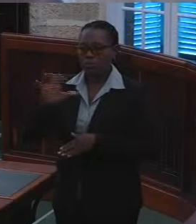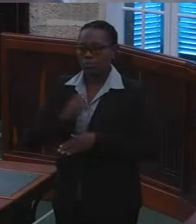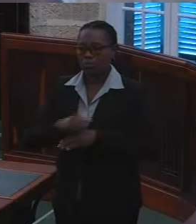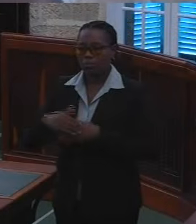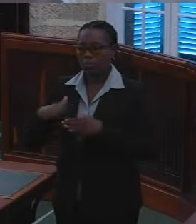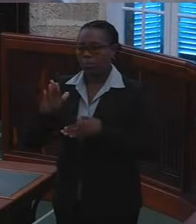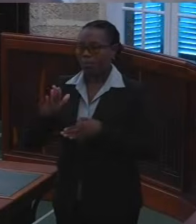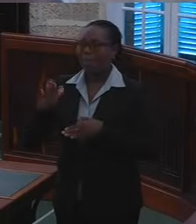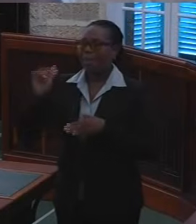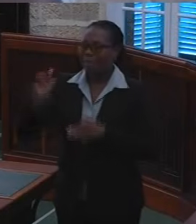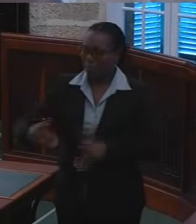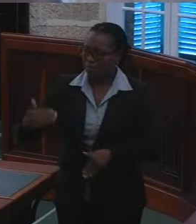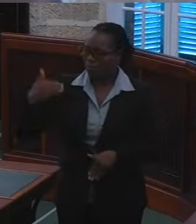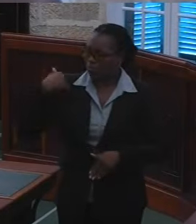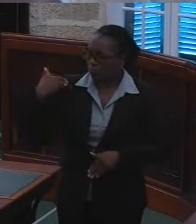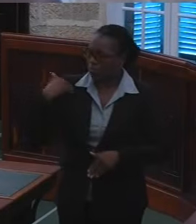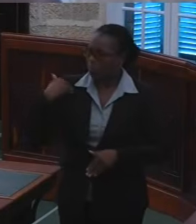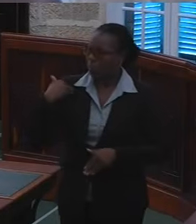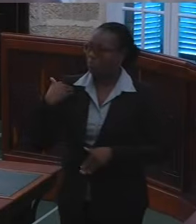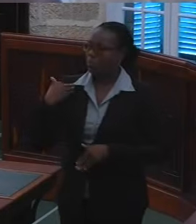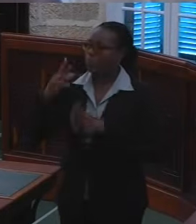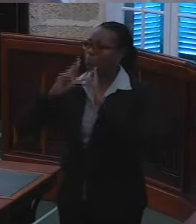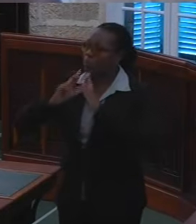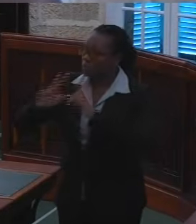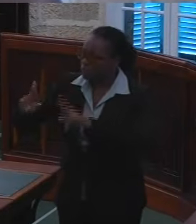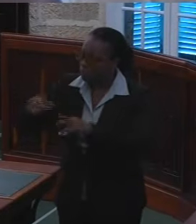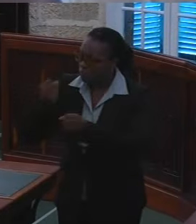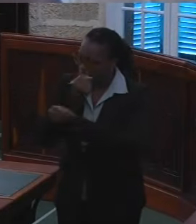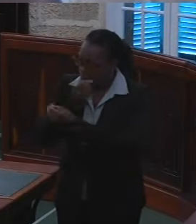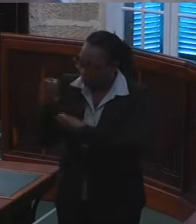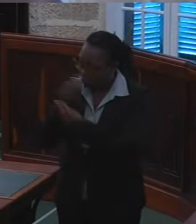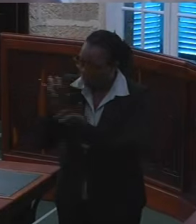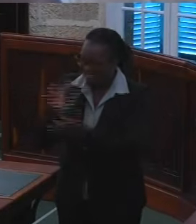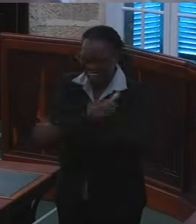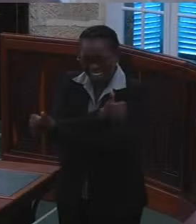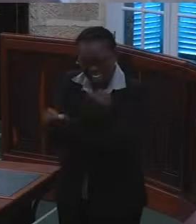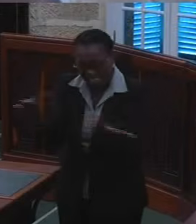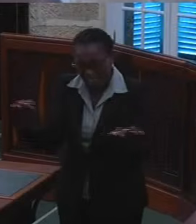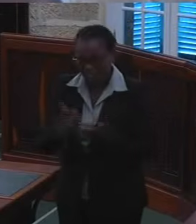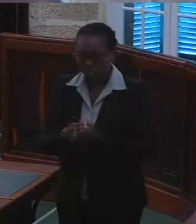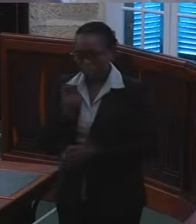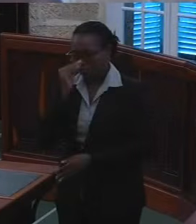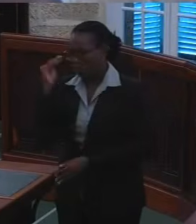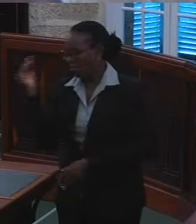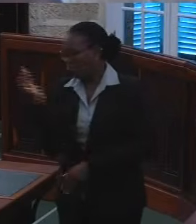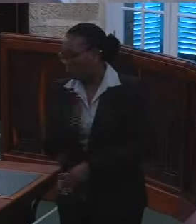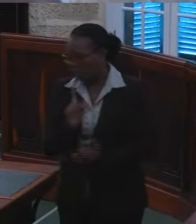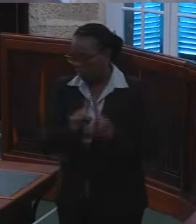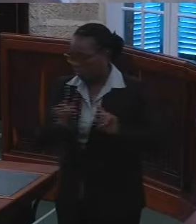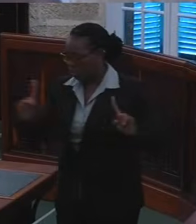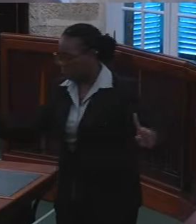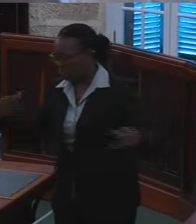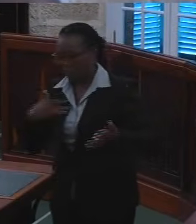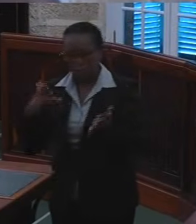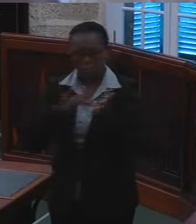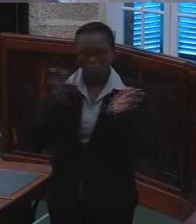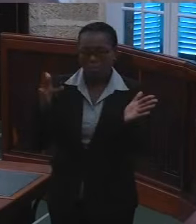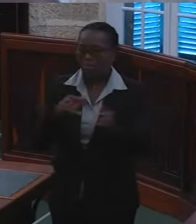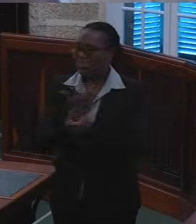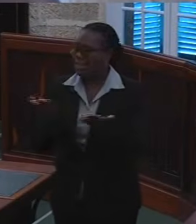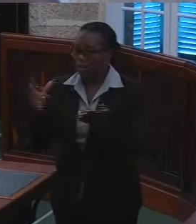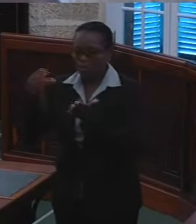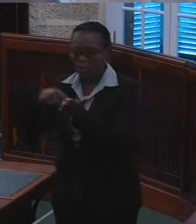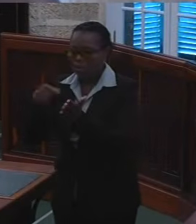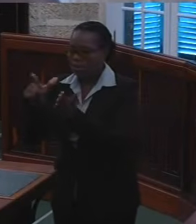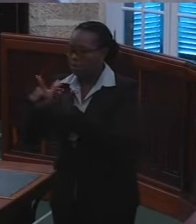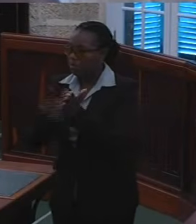report. Report it. If there's any form of abuse, neglect or abandonment. That's what the legislation says.